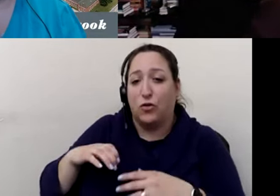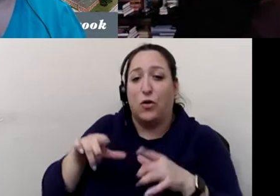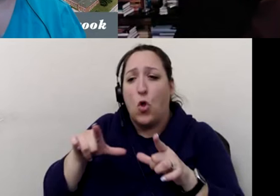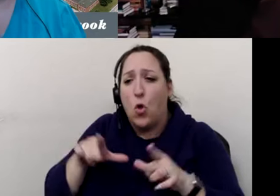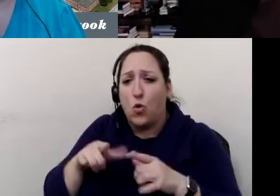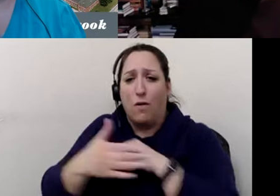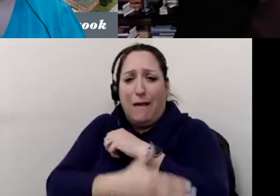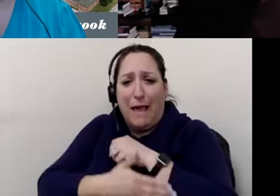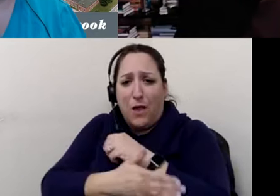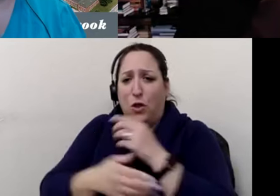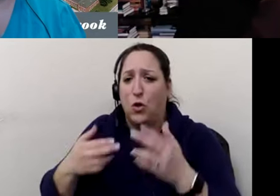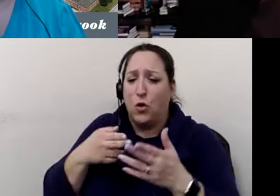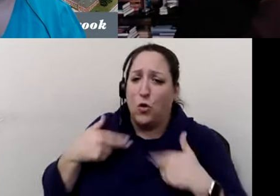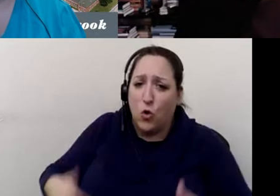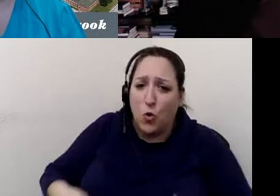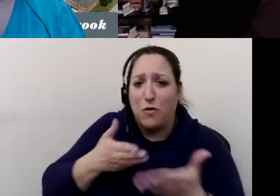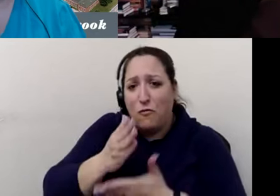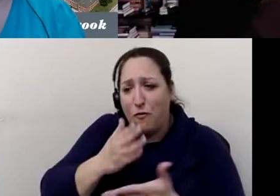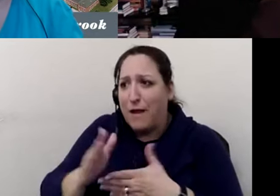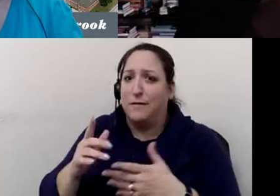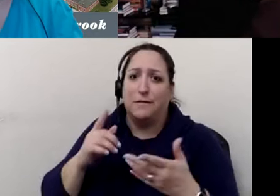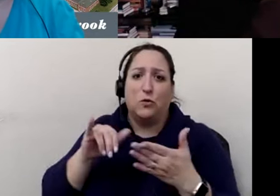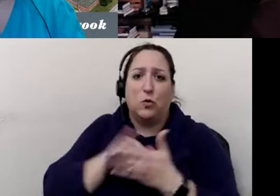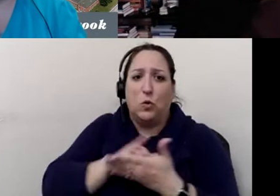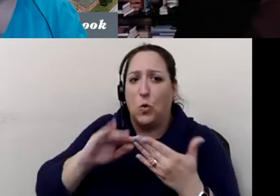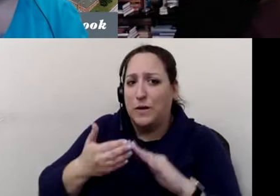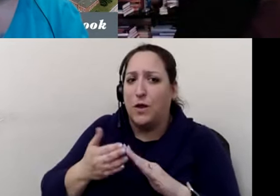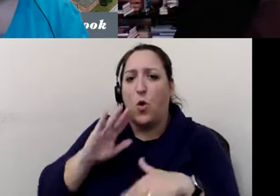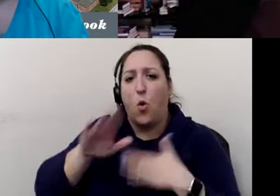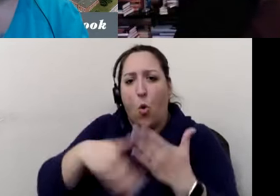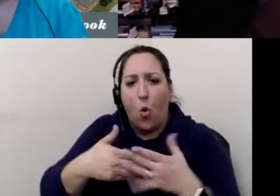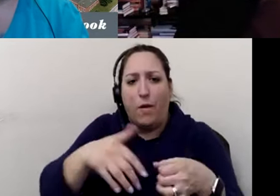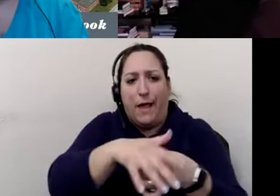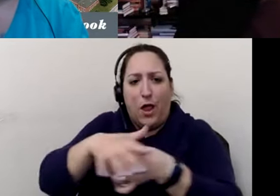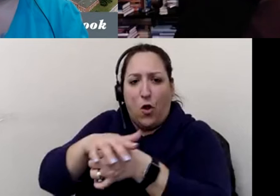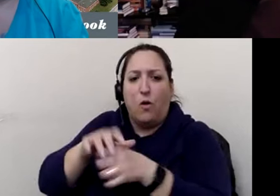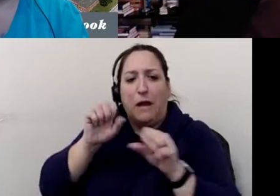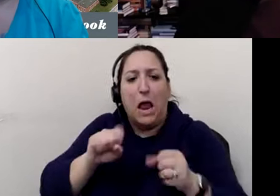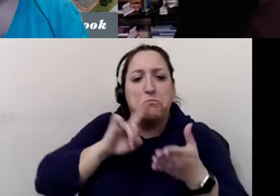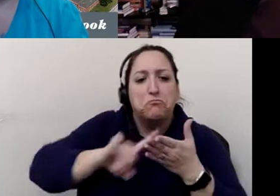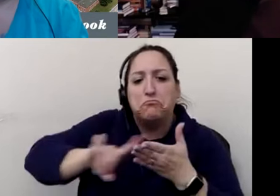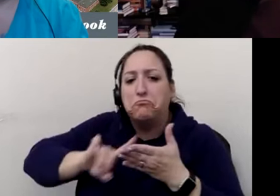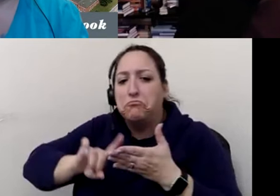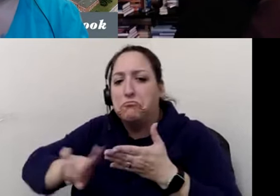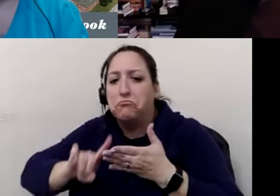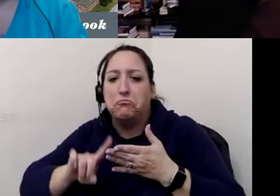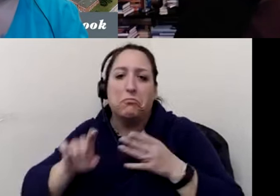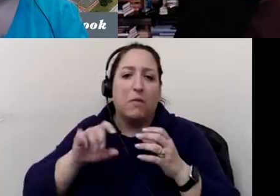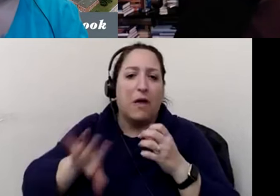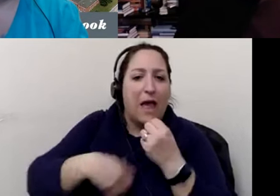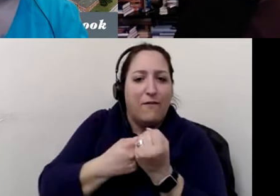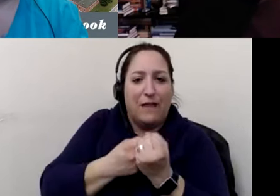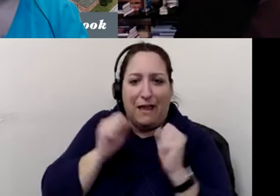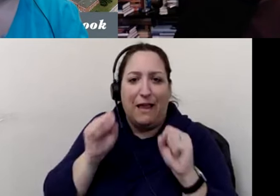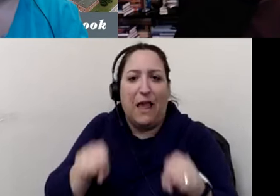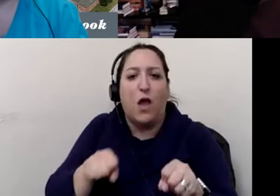county human rights commissions, the New York City Human Rights Commission, all areas where people can explore advocating